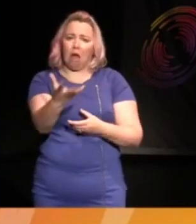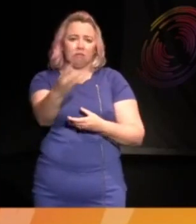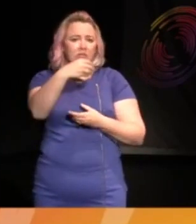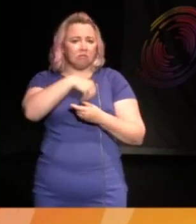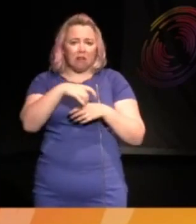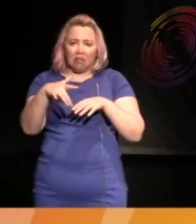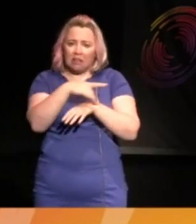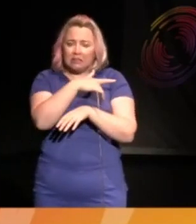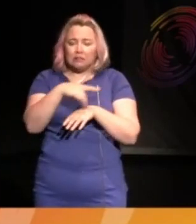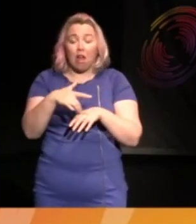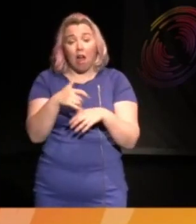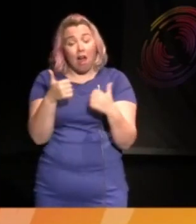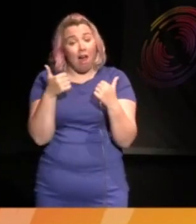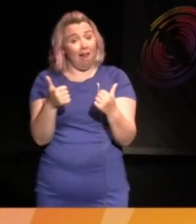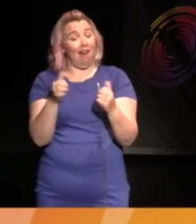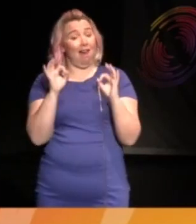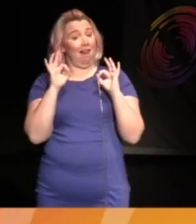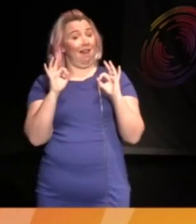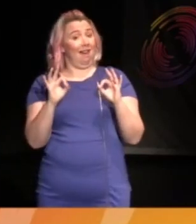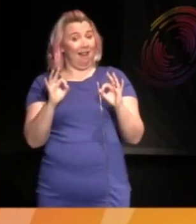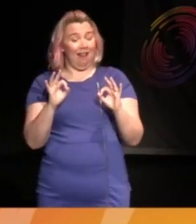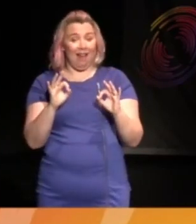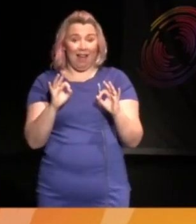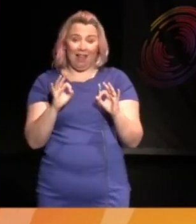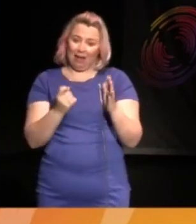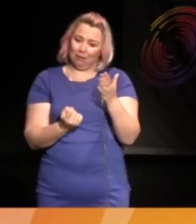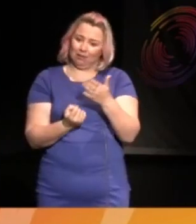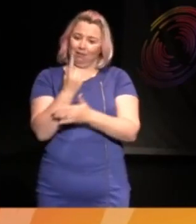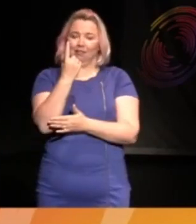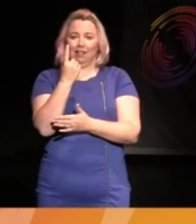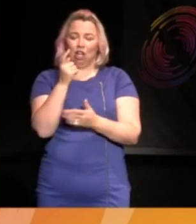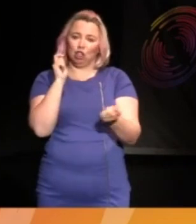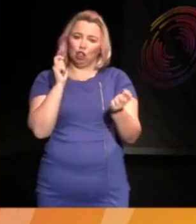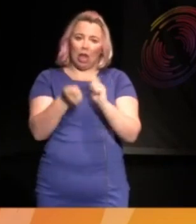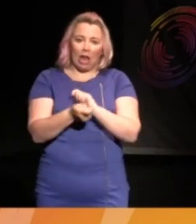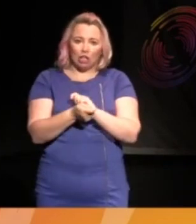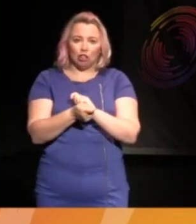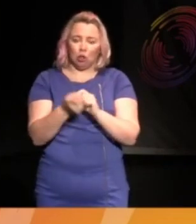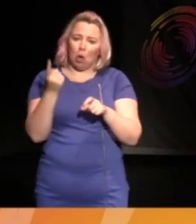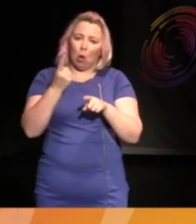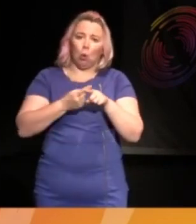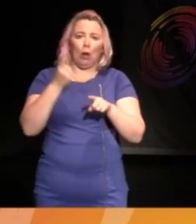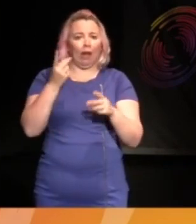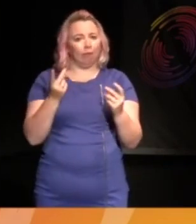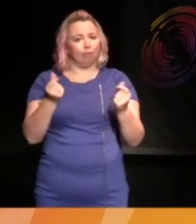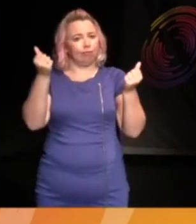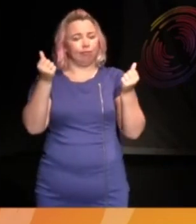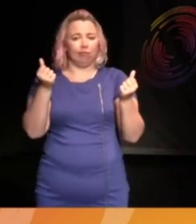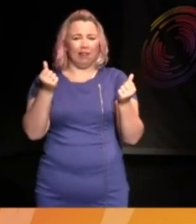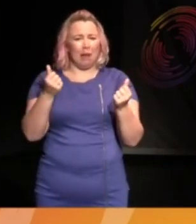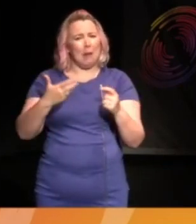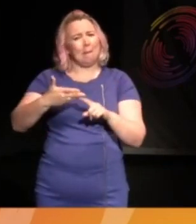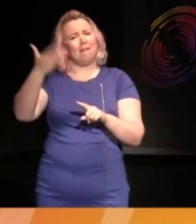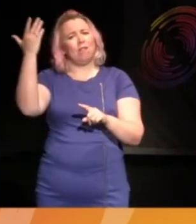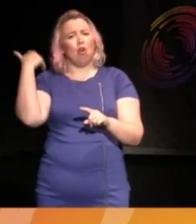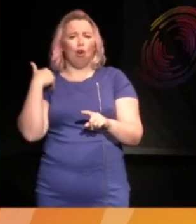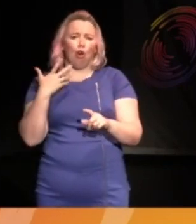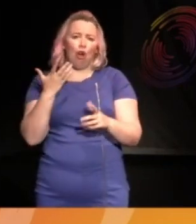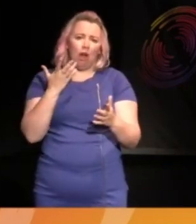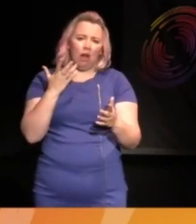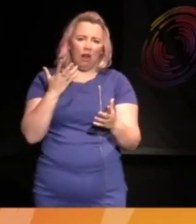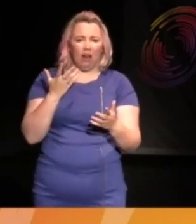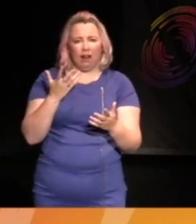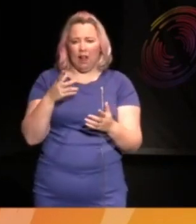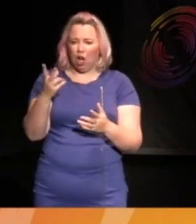So that was one of the key moments for me, I think, in change happening quite quickly, where historically, the computer says